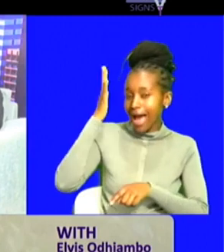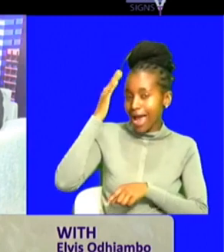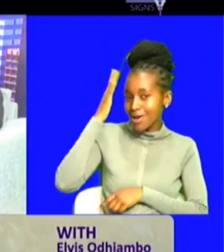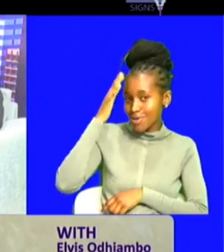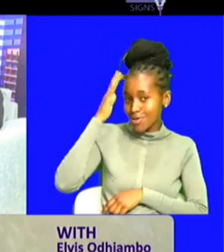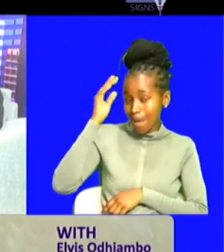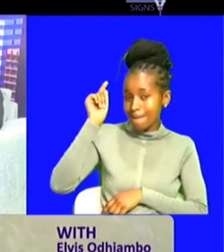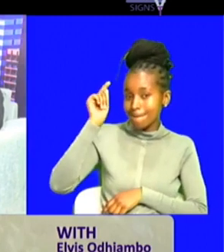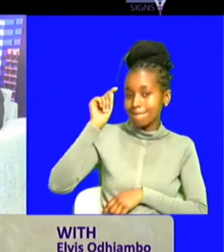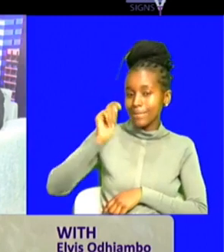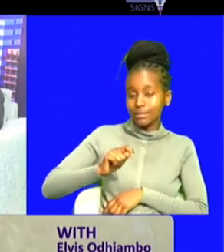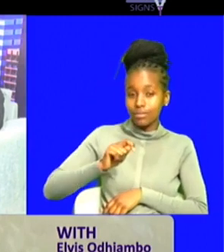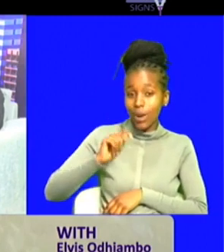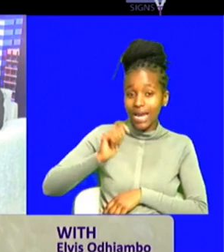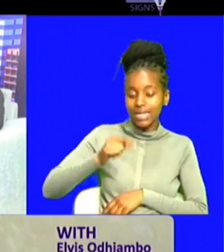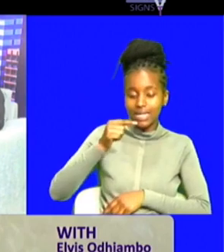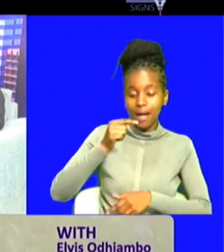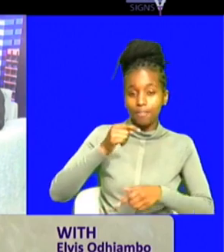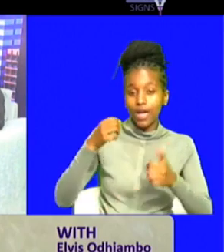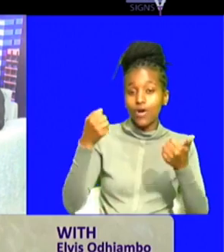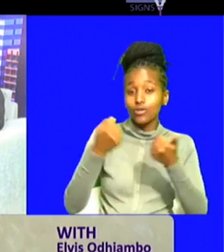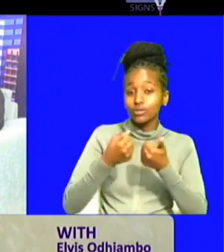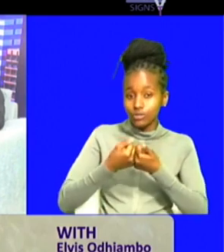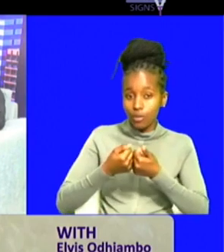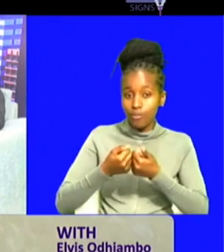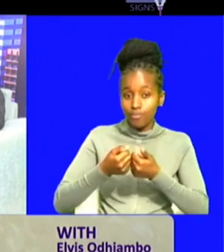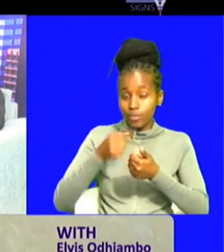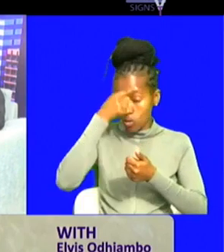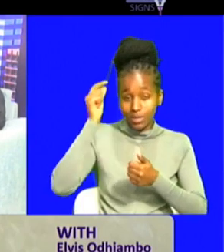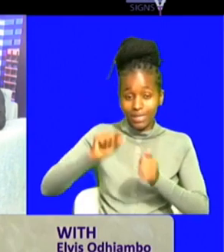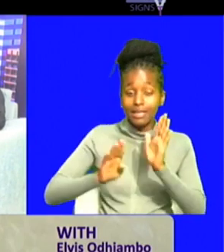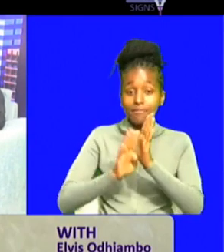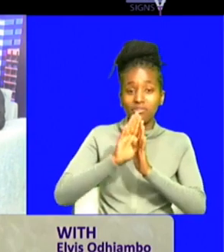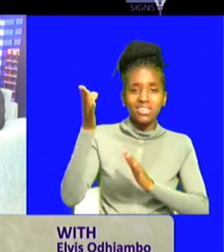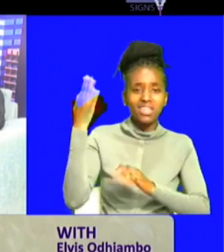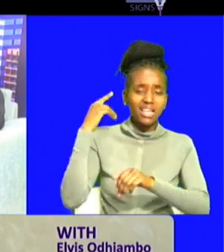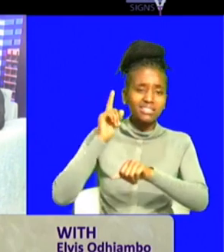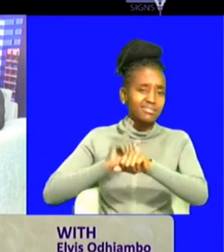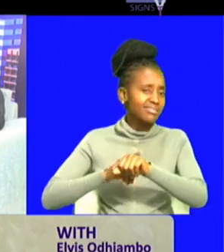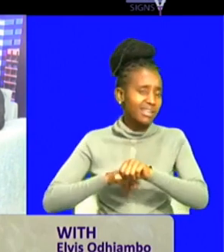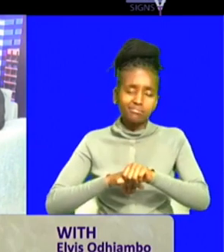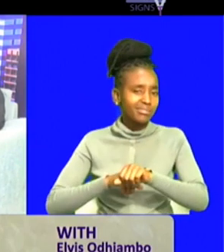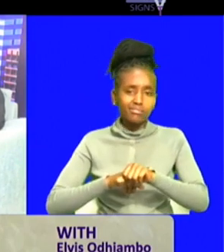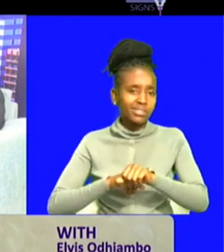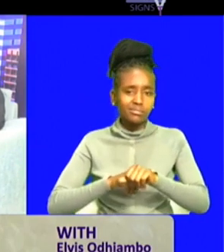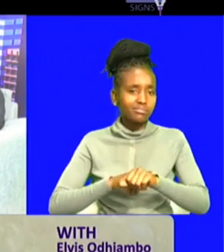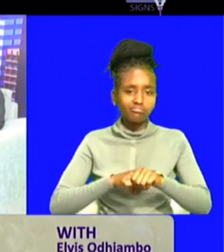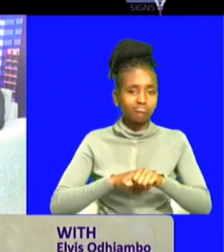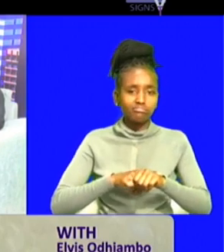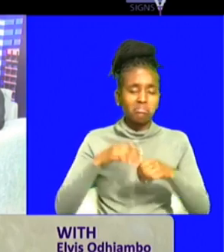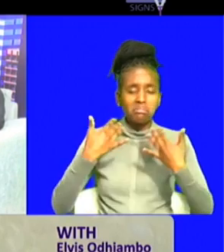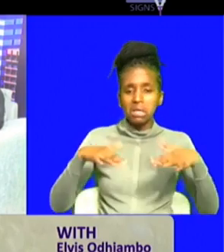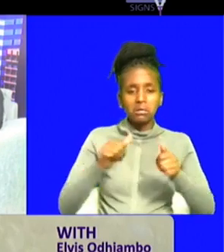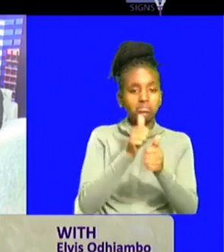up their game, because in their last game they didn't do so well. Right.